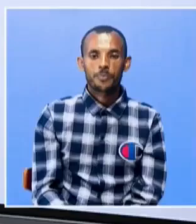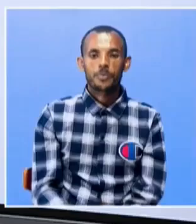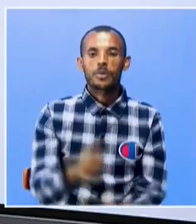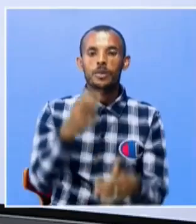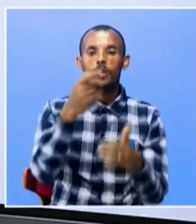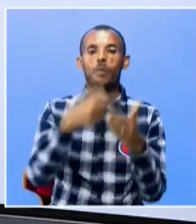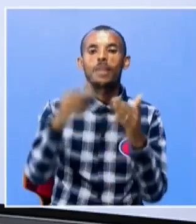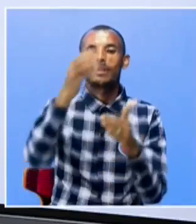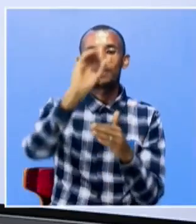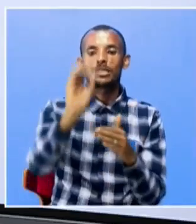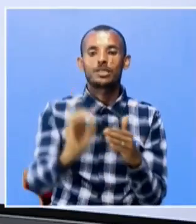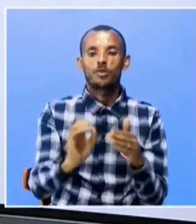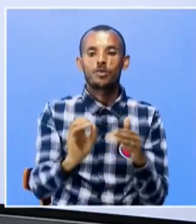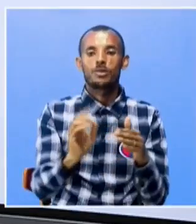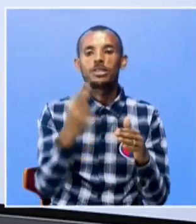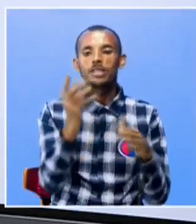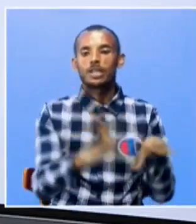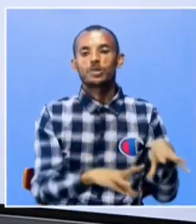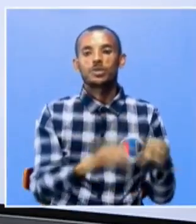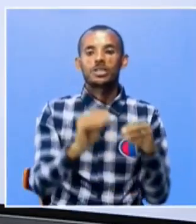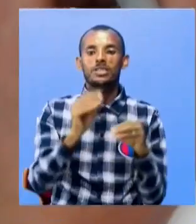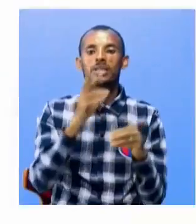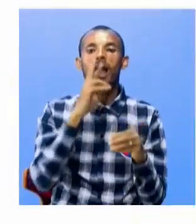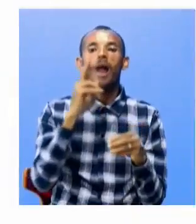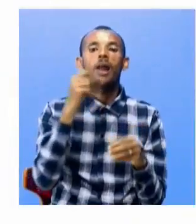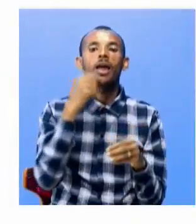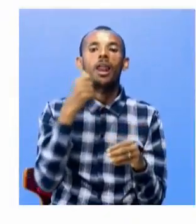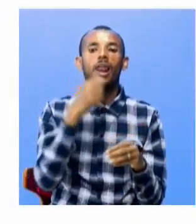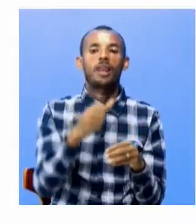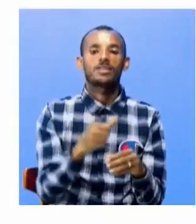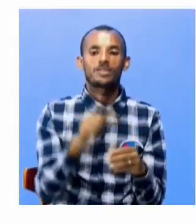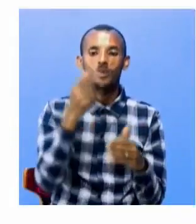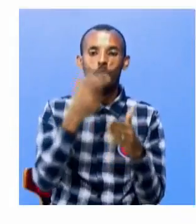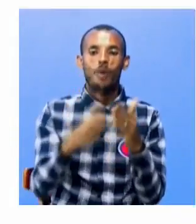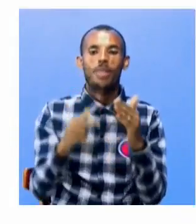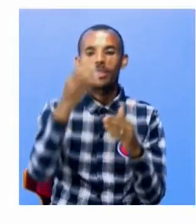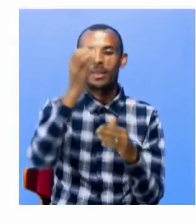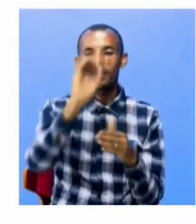What percent of the students are girls? What percent